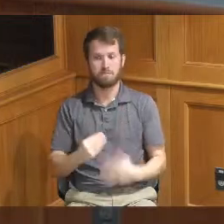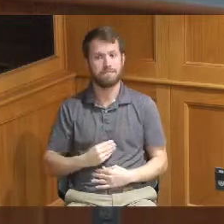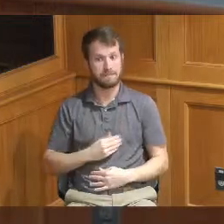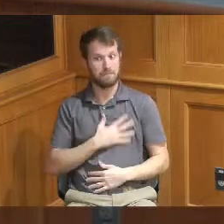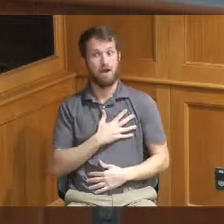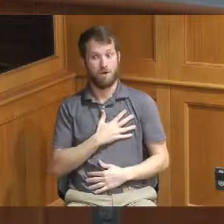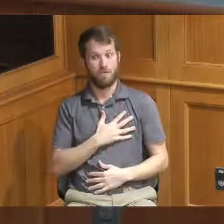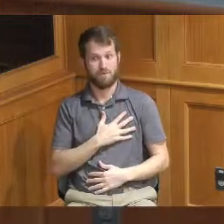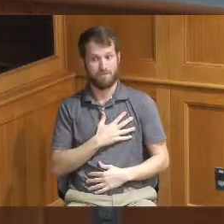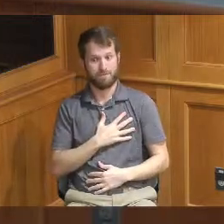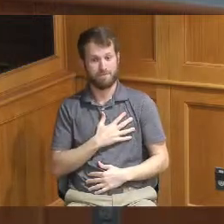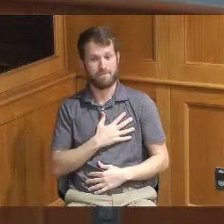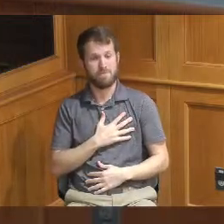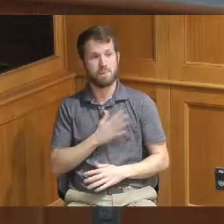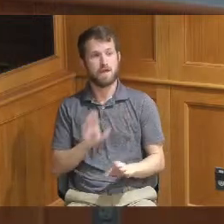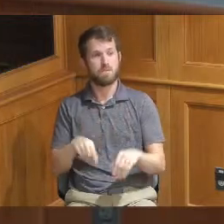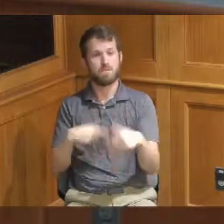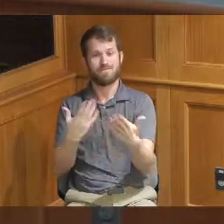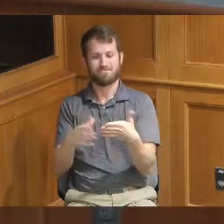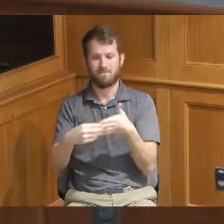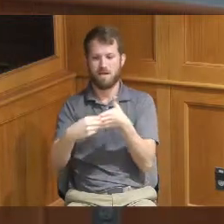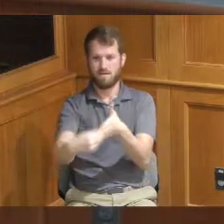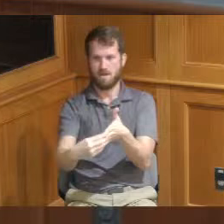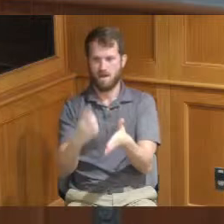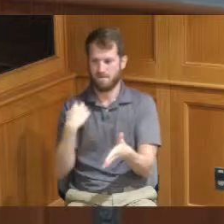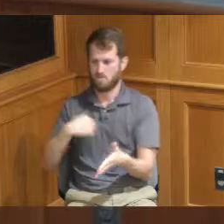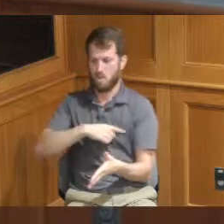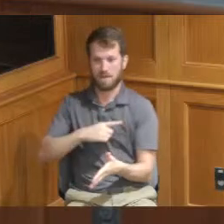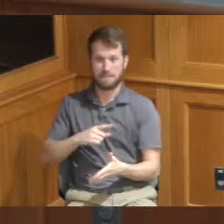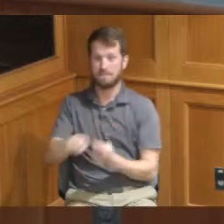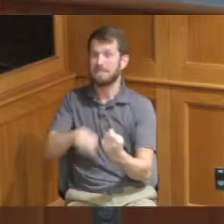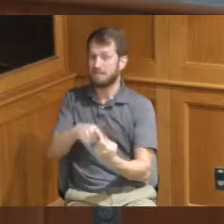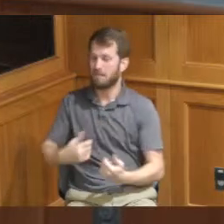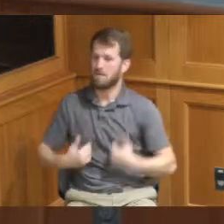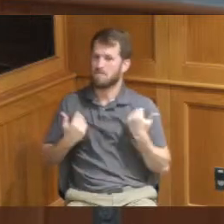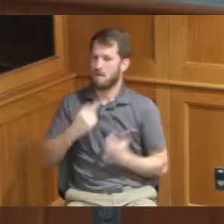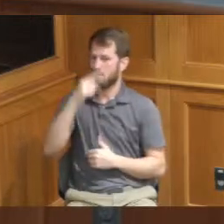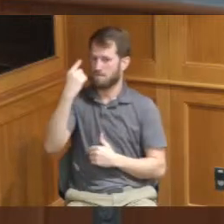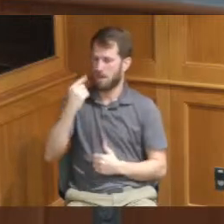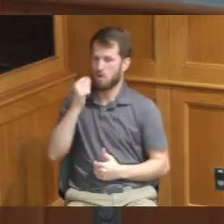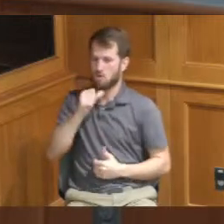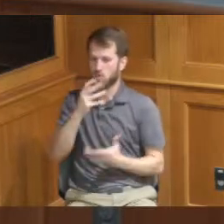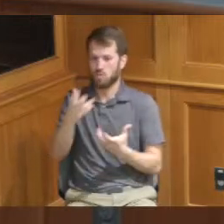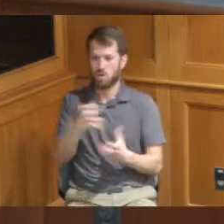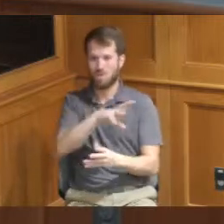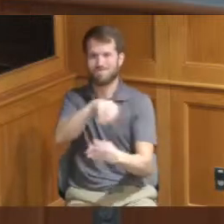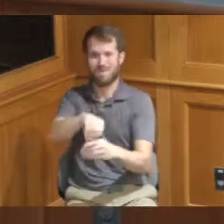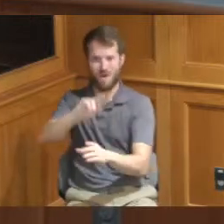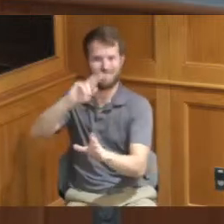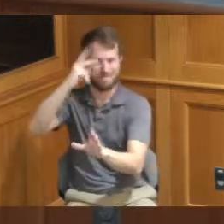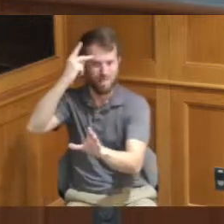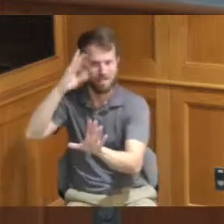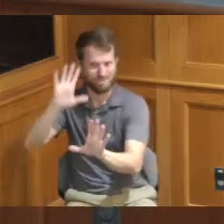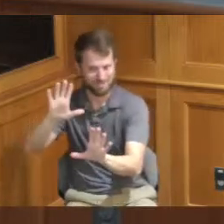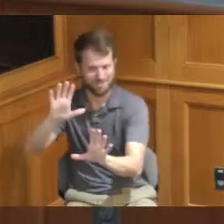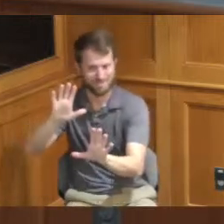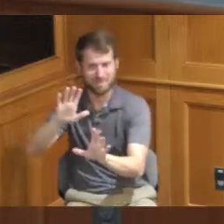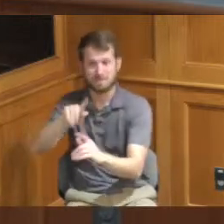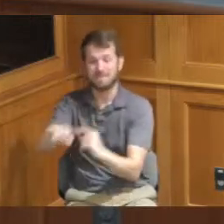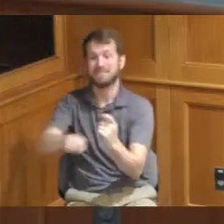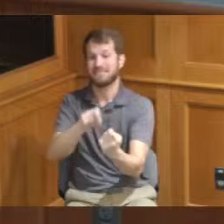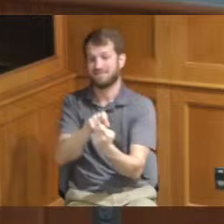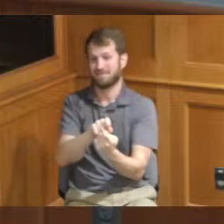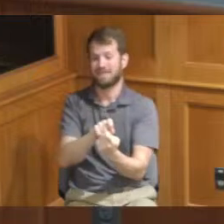inspiring and has provided a guide to all of us, especially young Black girls who want to be involved in politics, specifically